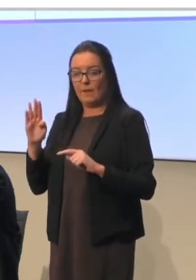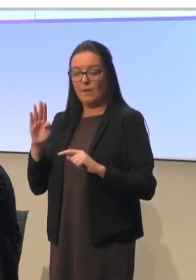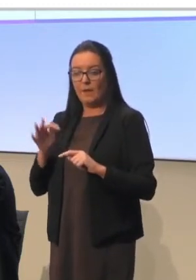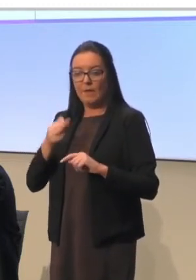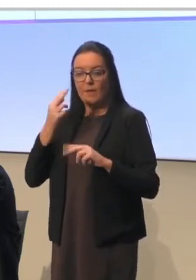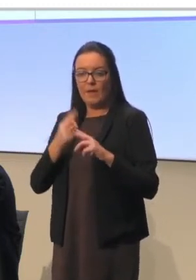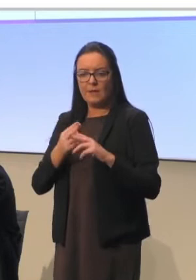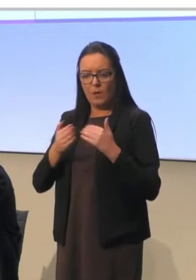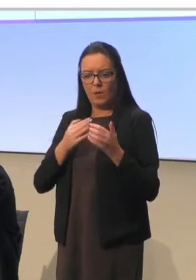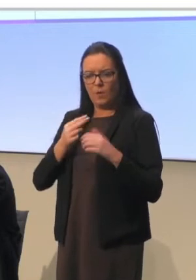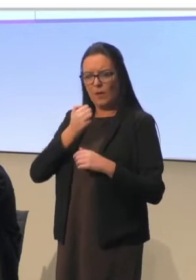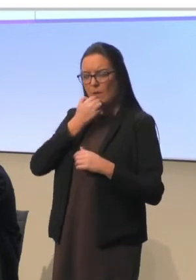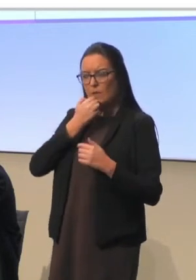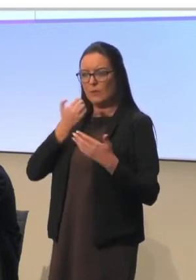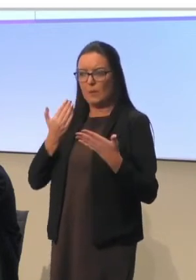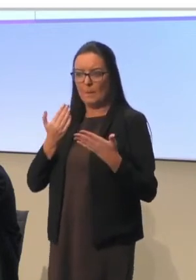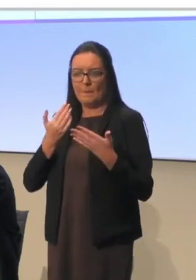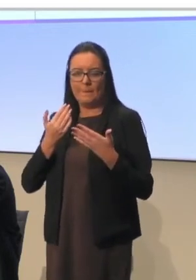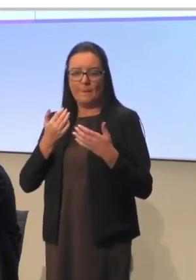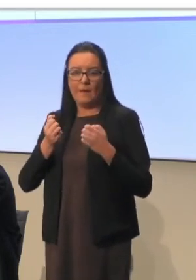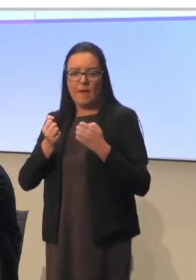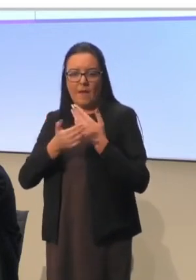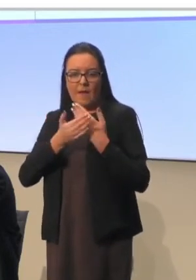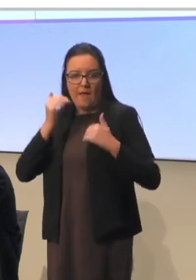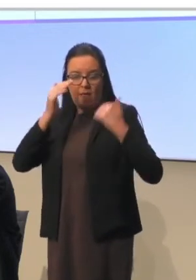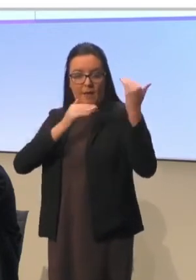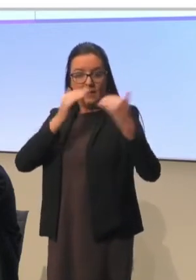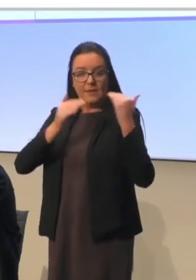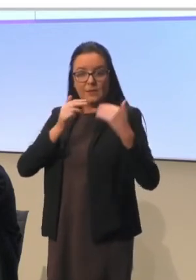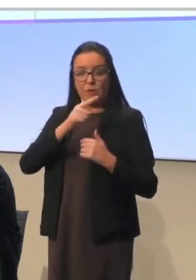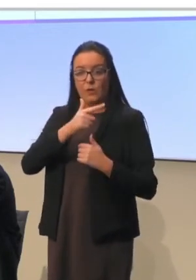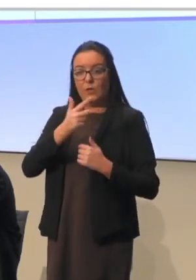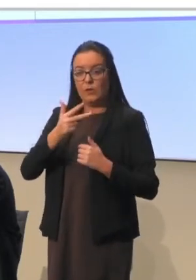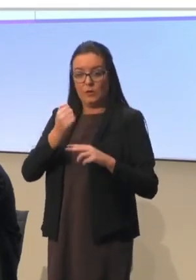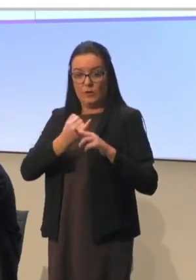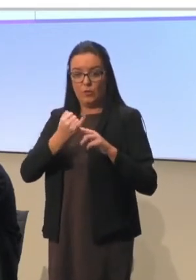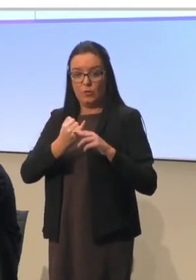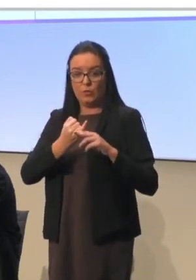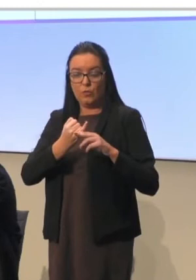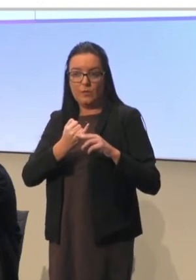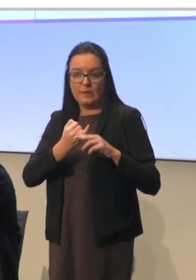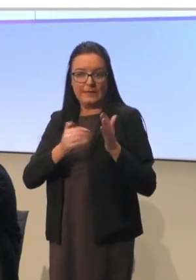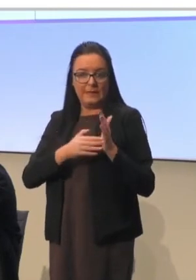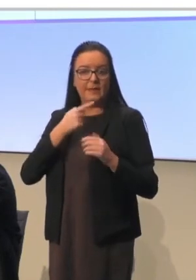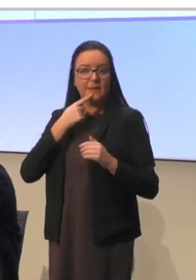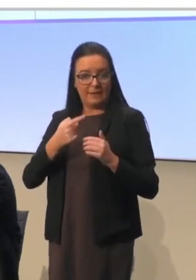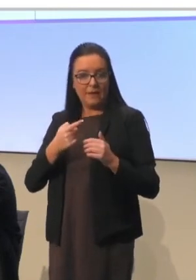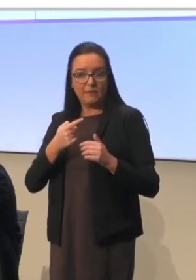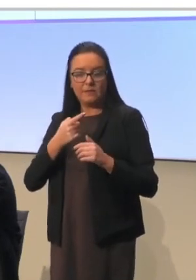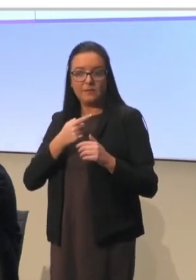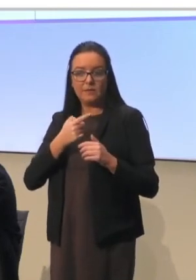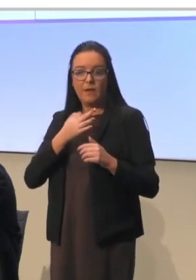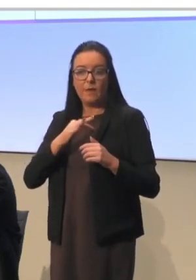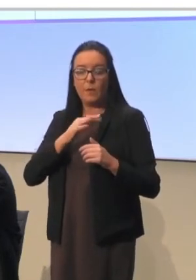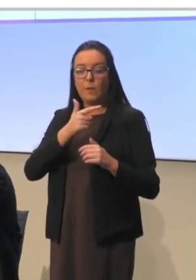with young adults of school leaving age. And we found 23 of those schools confirmed they were doing so. So from that 23, we